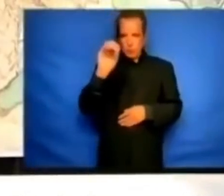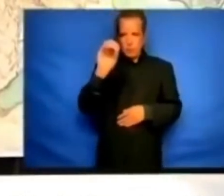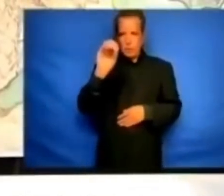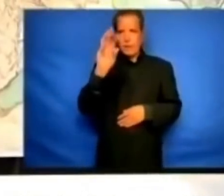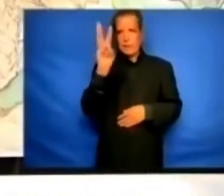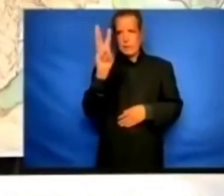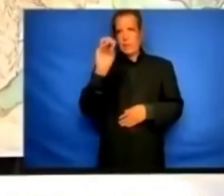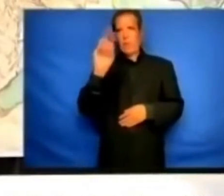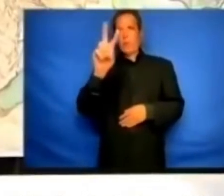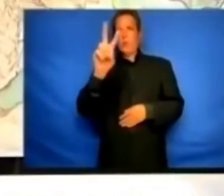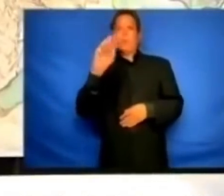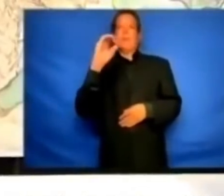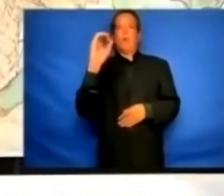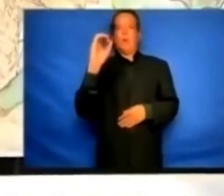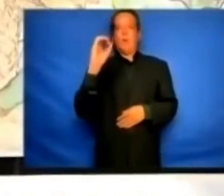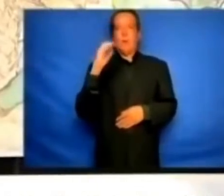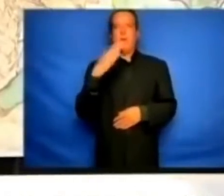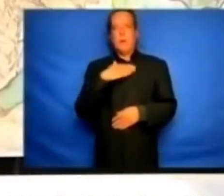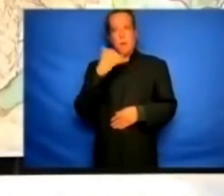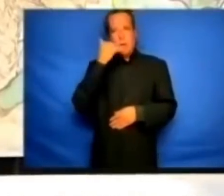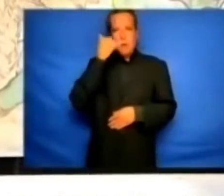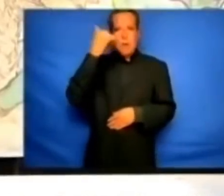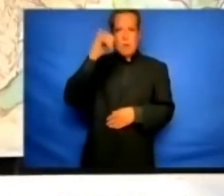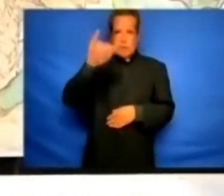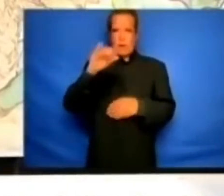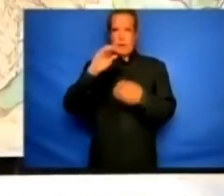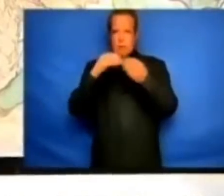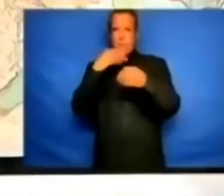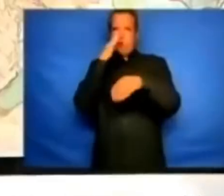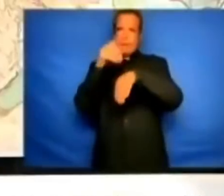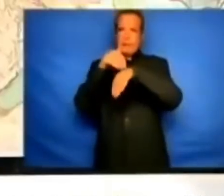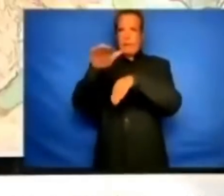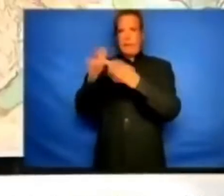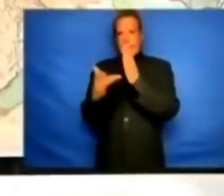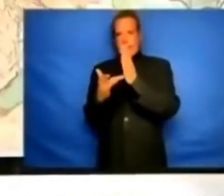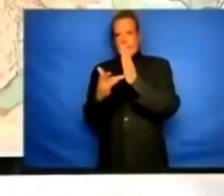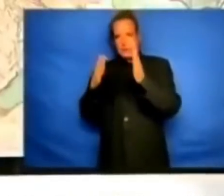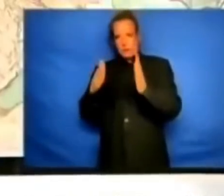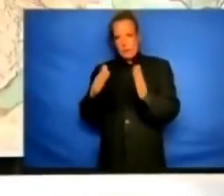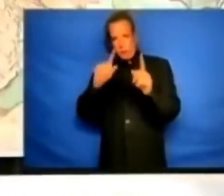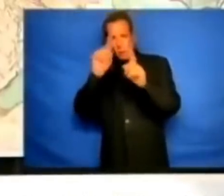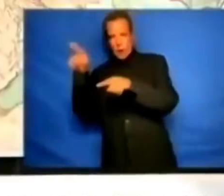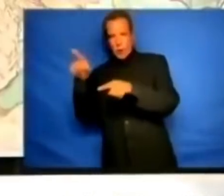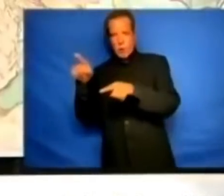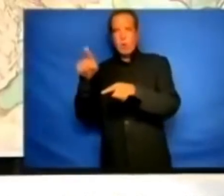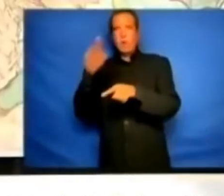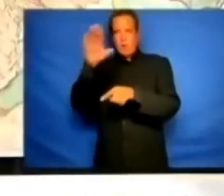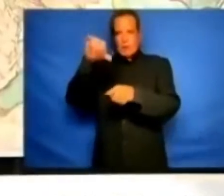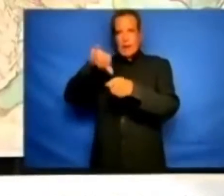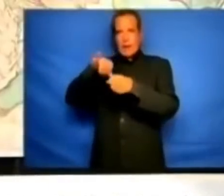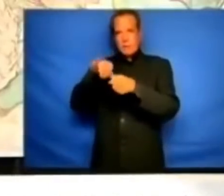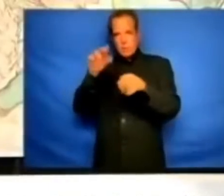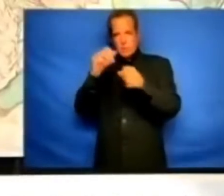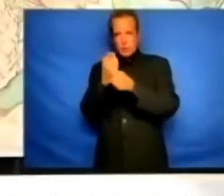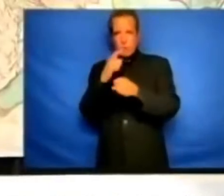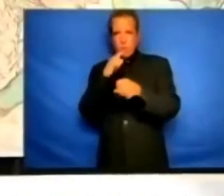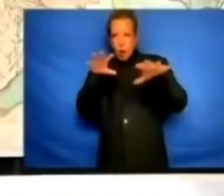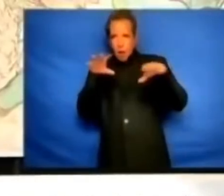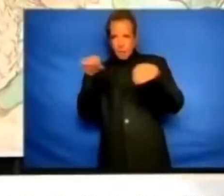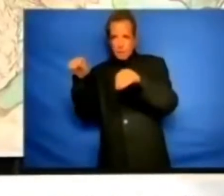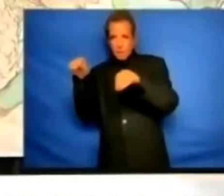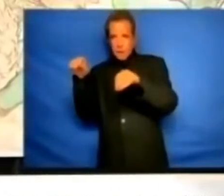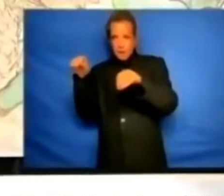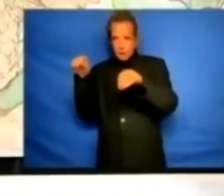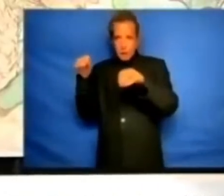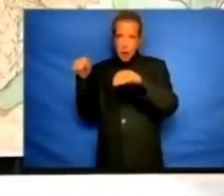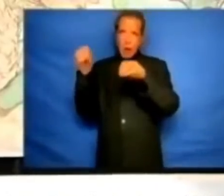877-860-6020. What we want to do is send a service technician out to you so we can get your gas turned on safely and verify that your appliances are working properly.